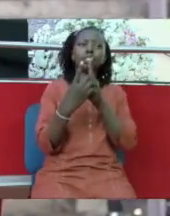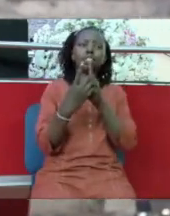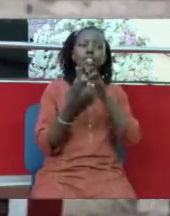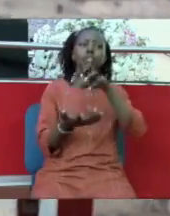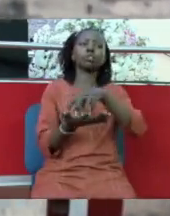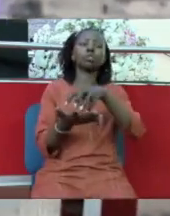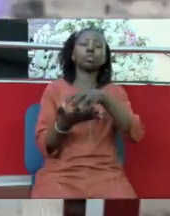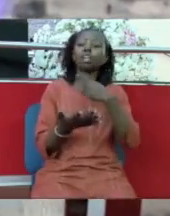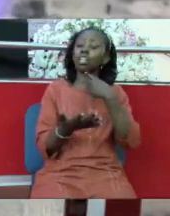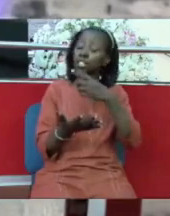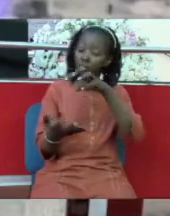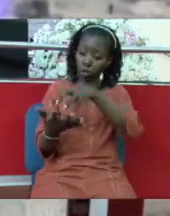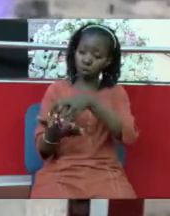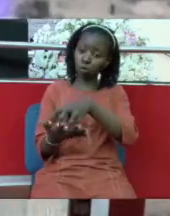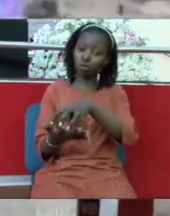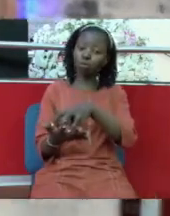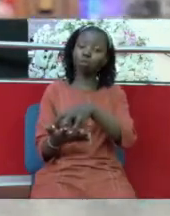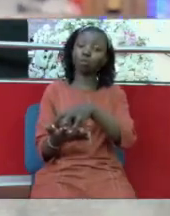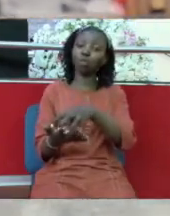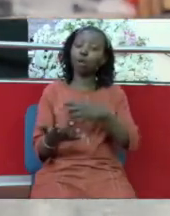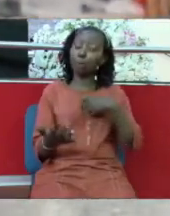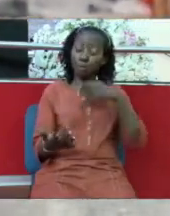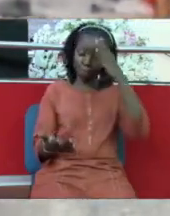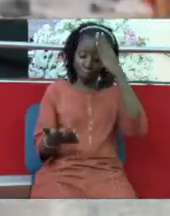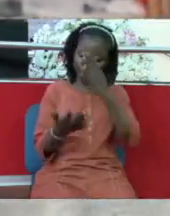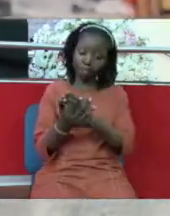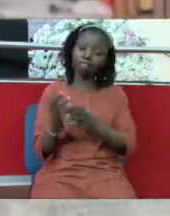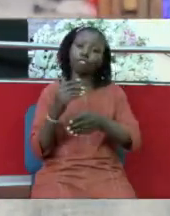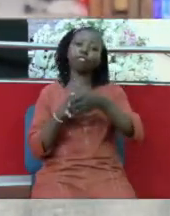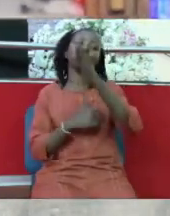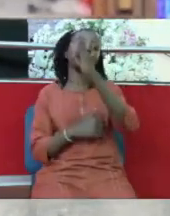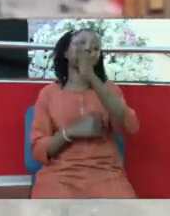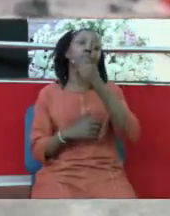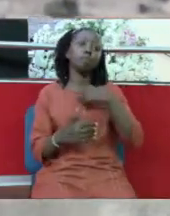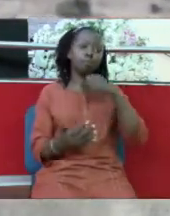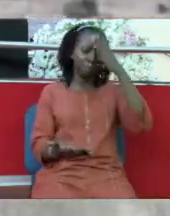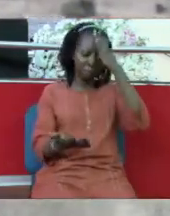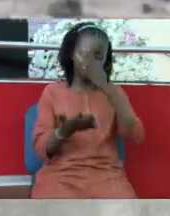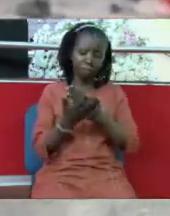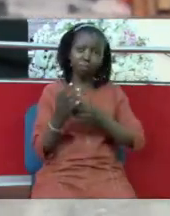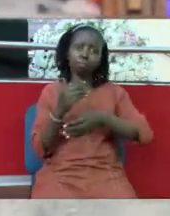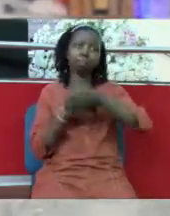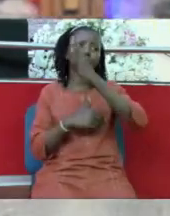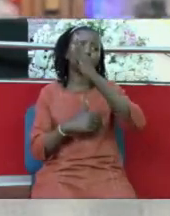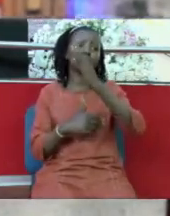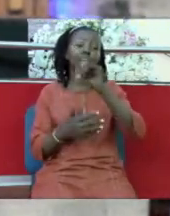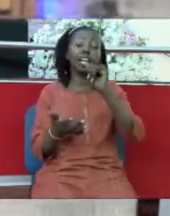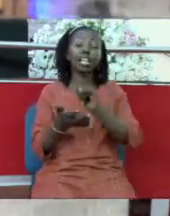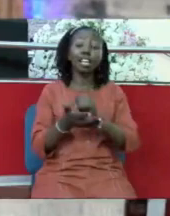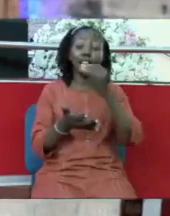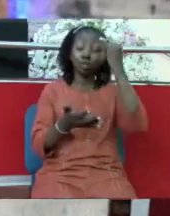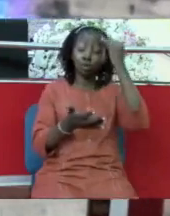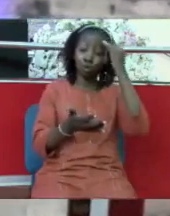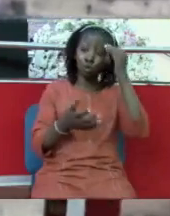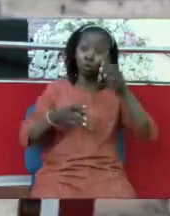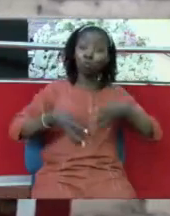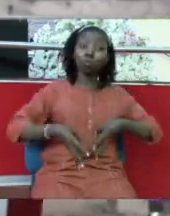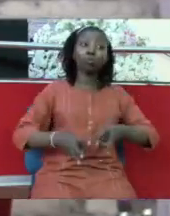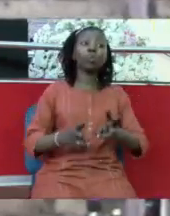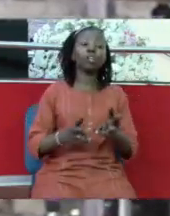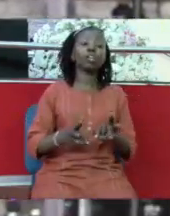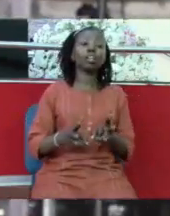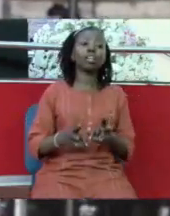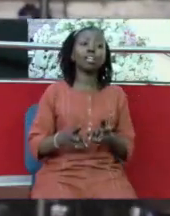and tell the situation, I believe God. I believe God. That he knows a way even where it seems there is no